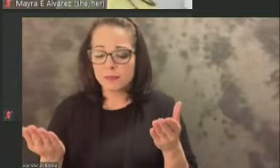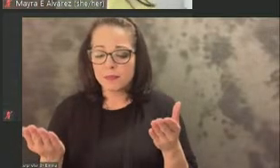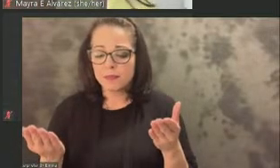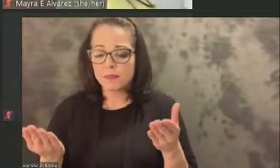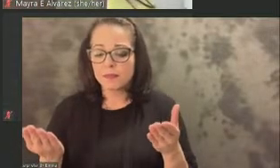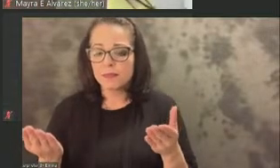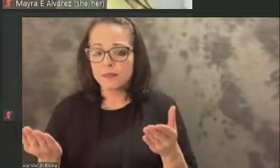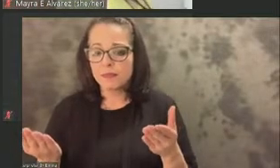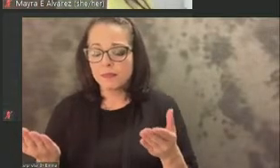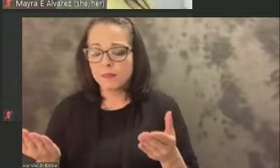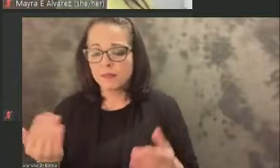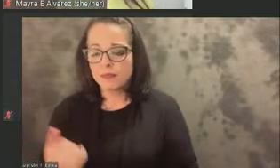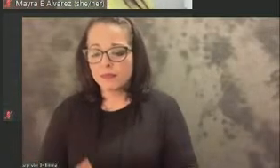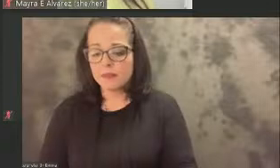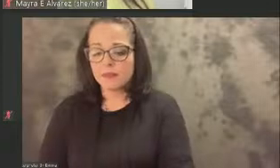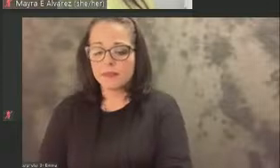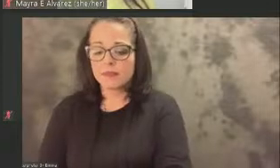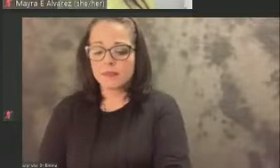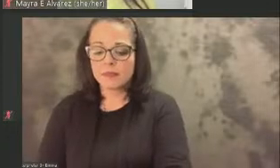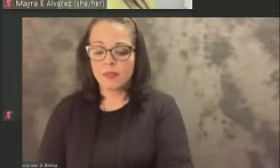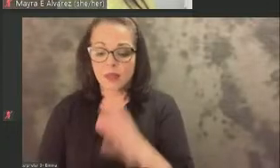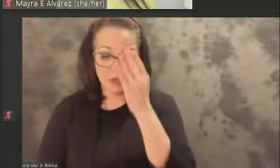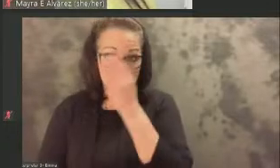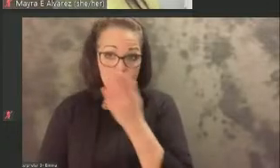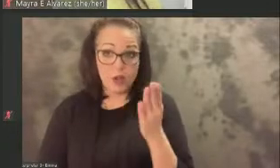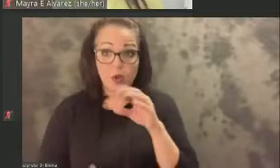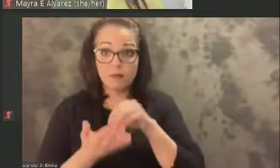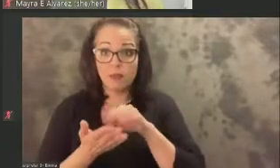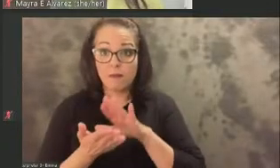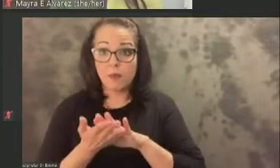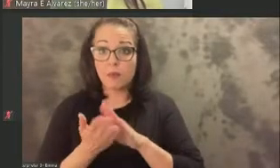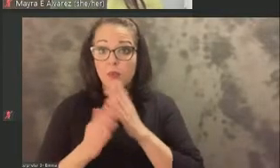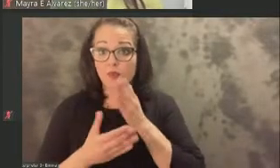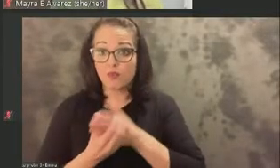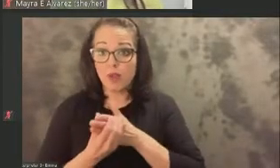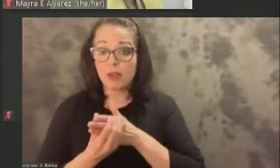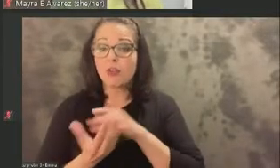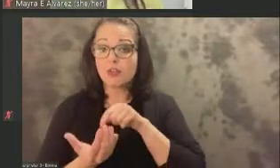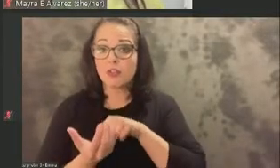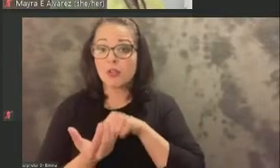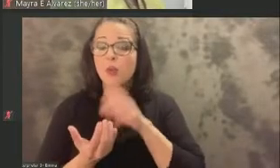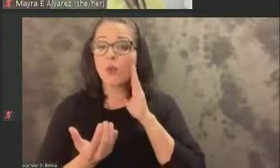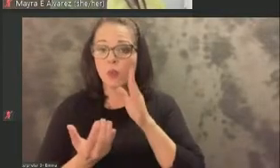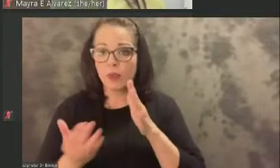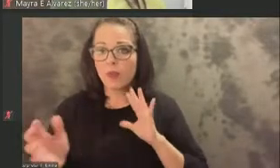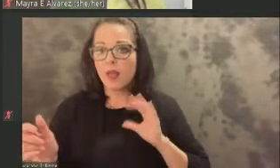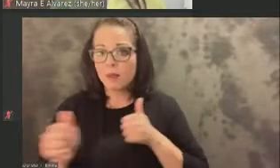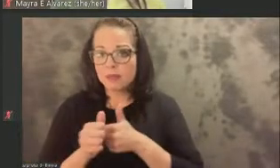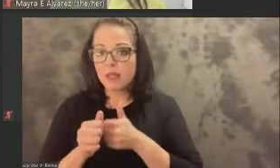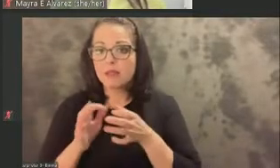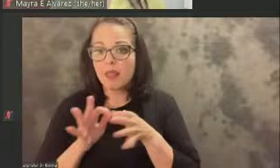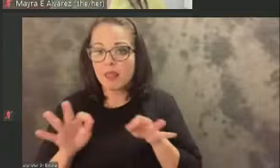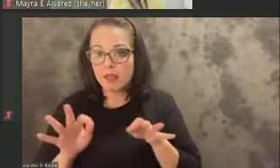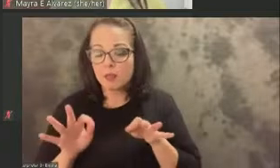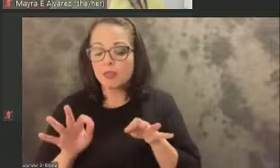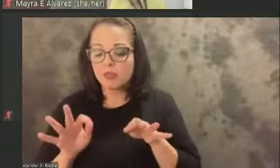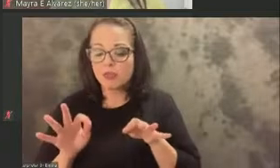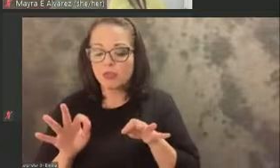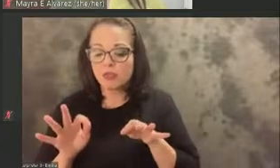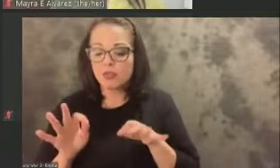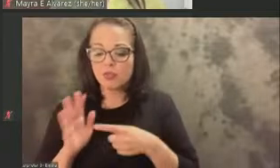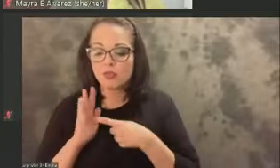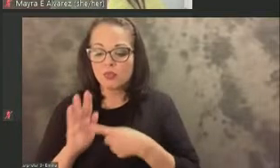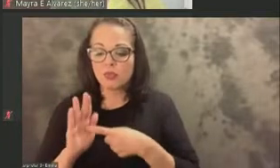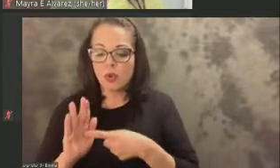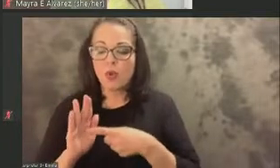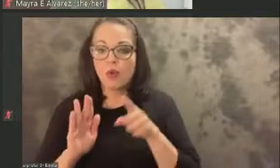Just want to note for the formal record that we will update the language to reflect